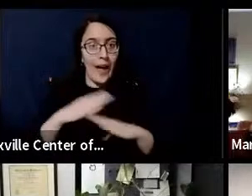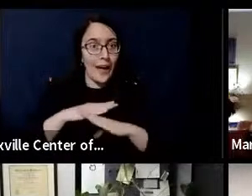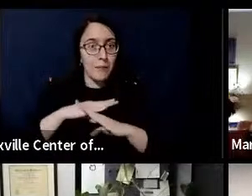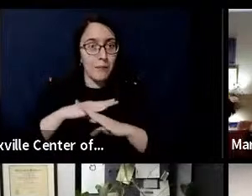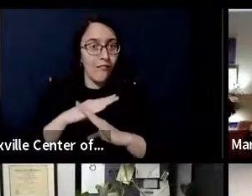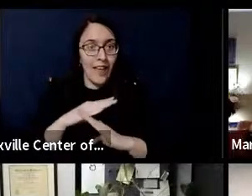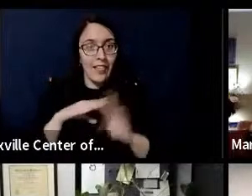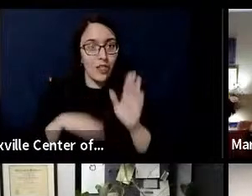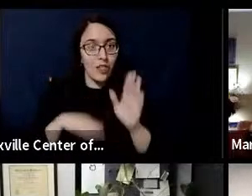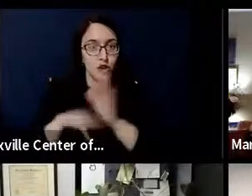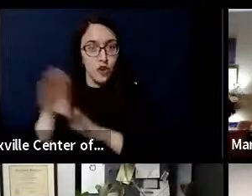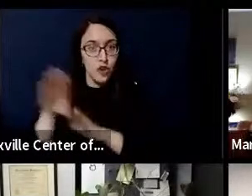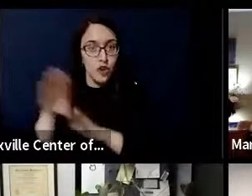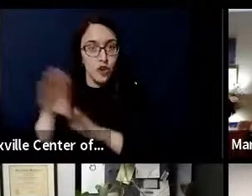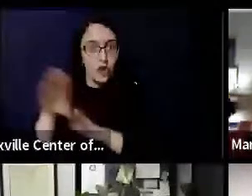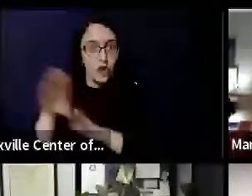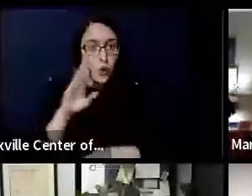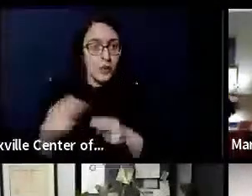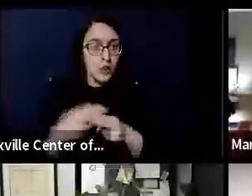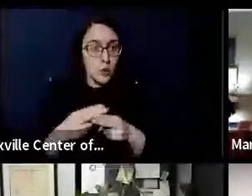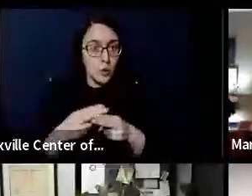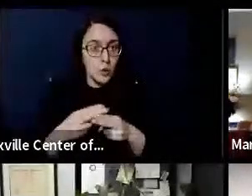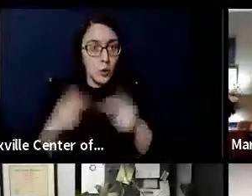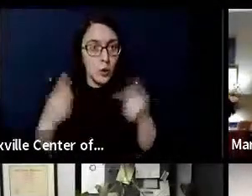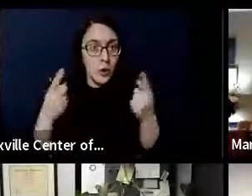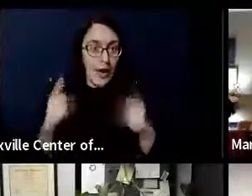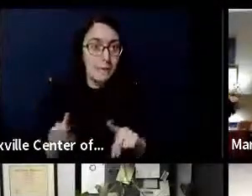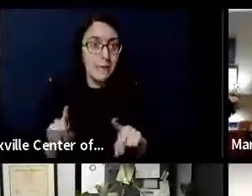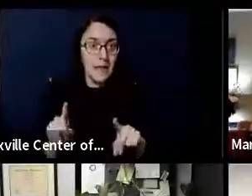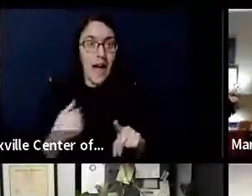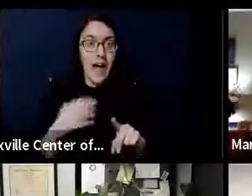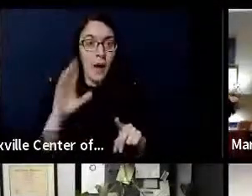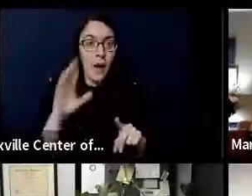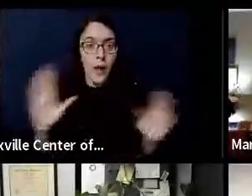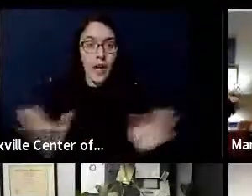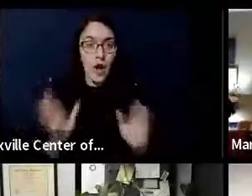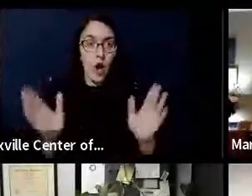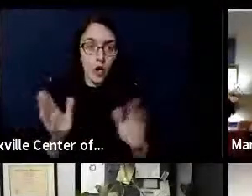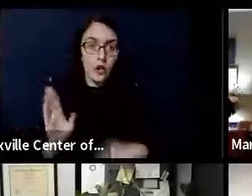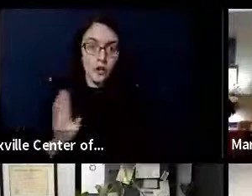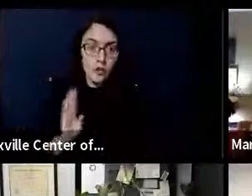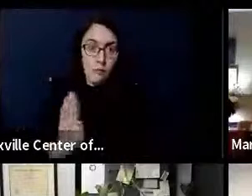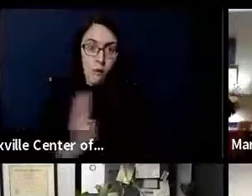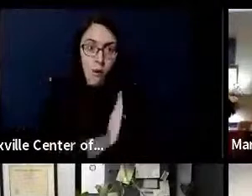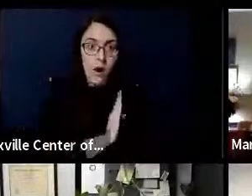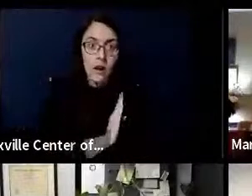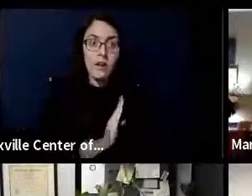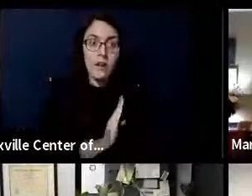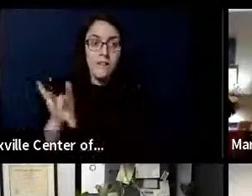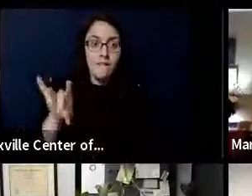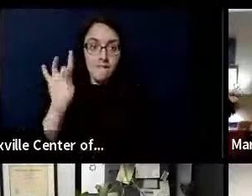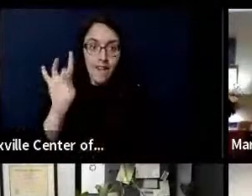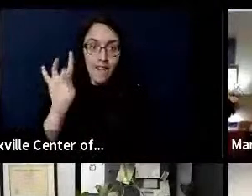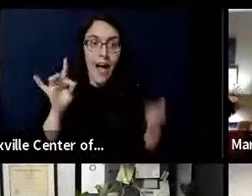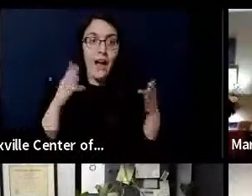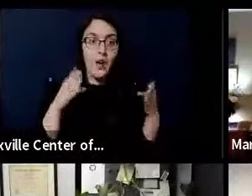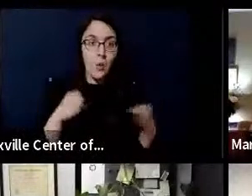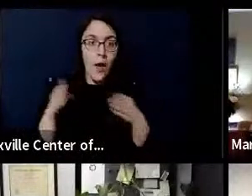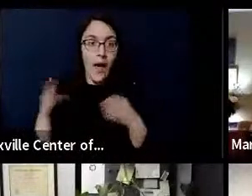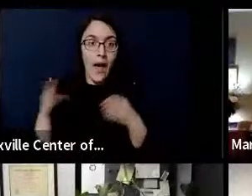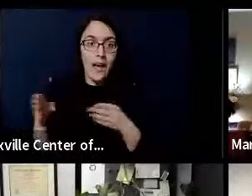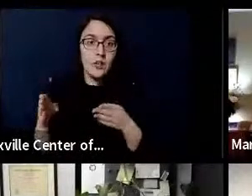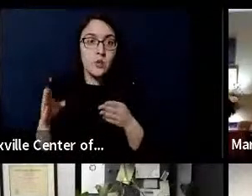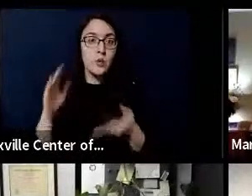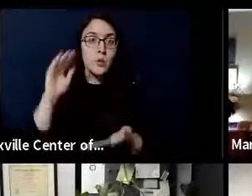the surge that's coming. It's just, I would encourage this board to find ways to